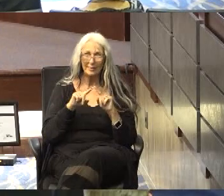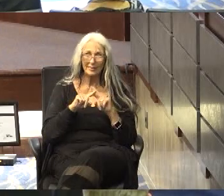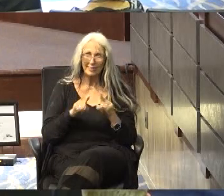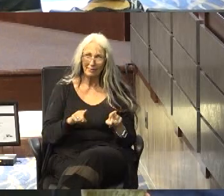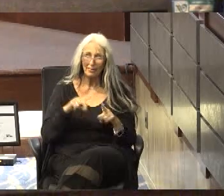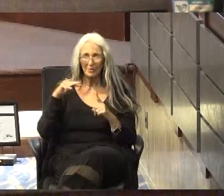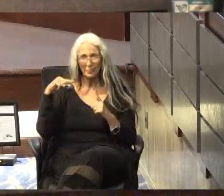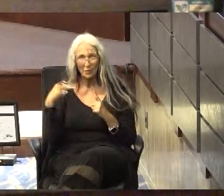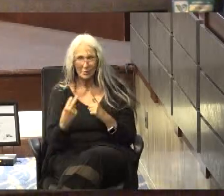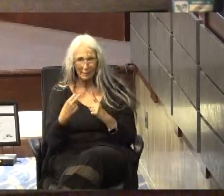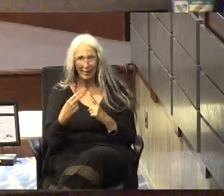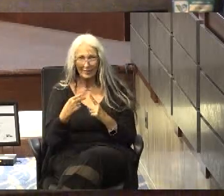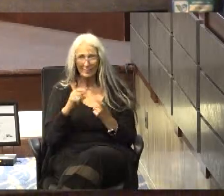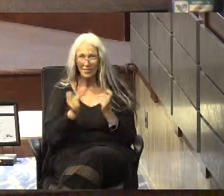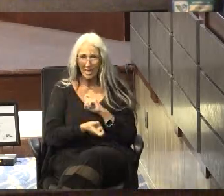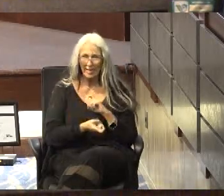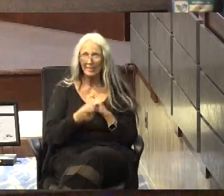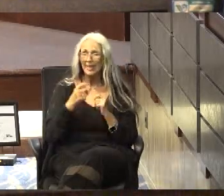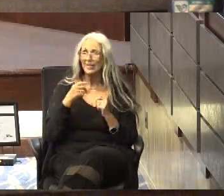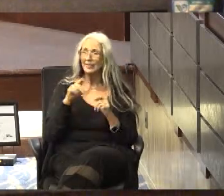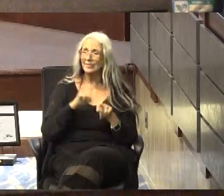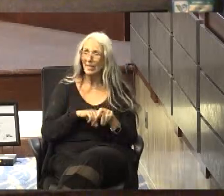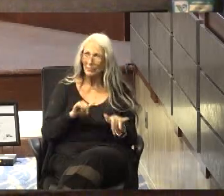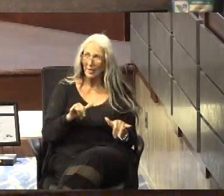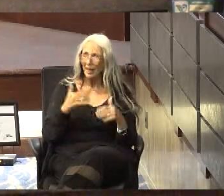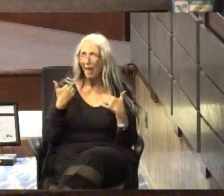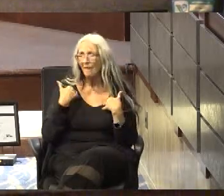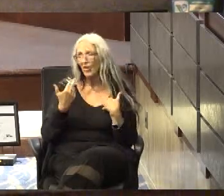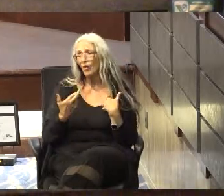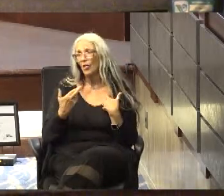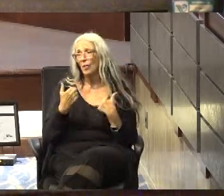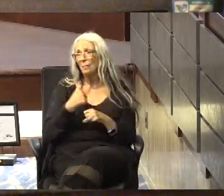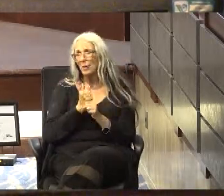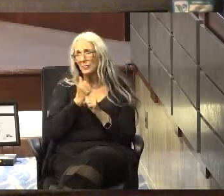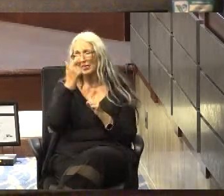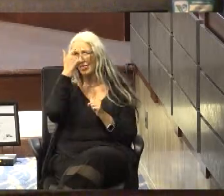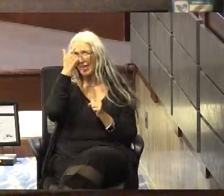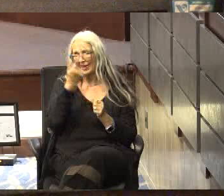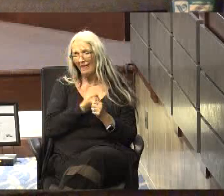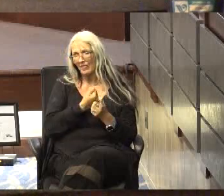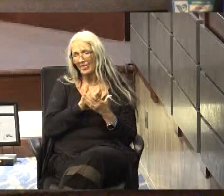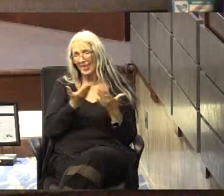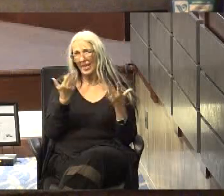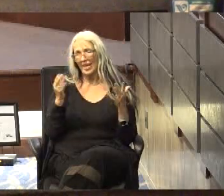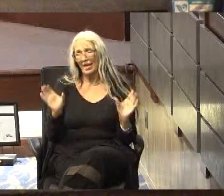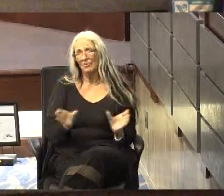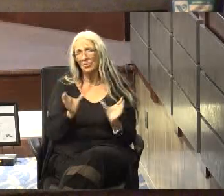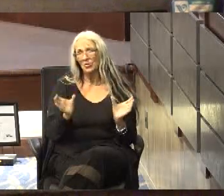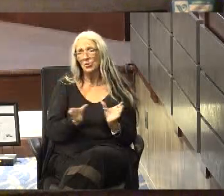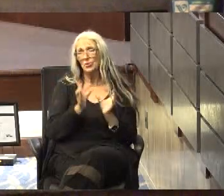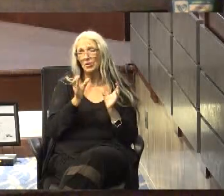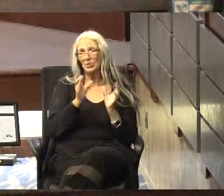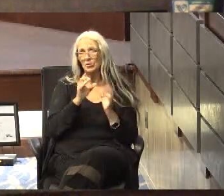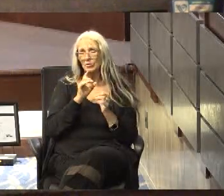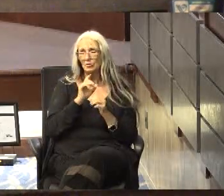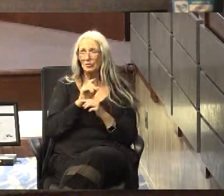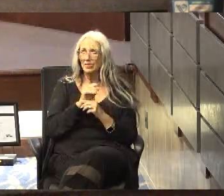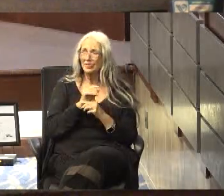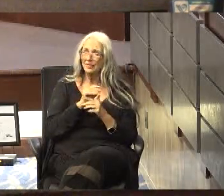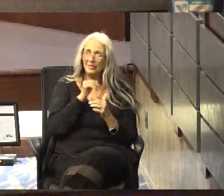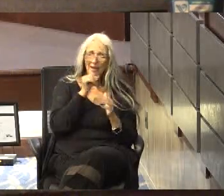same time, having her makes me think that everything that I'm doing is trivial if it's